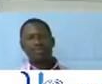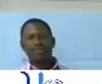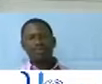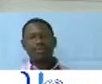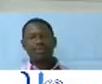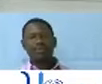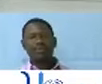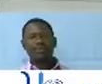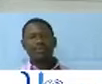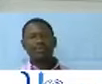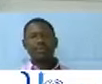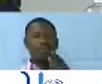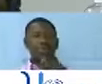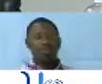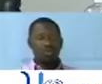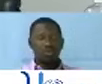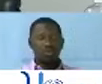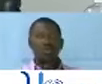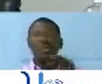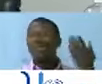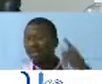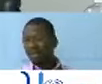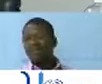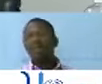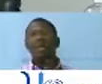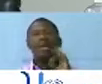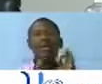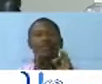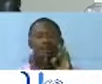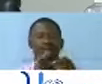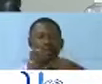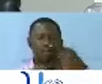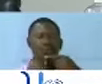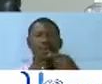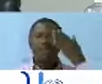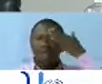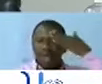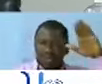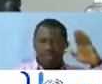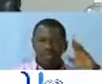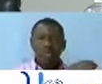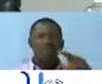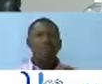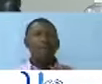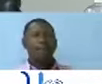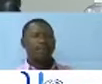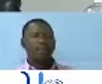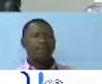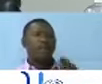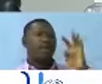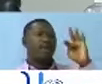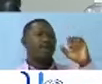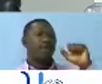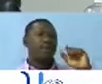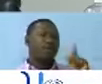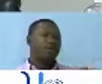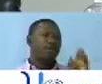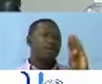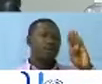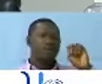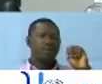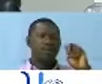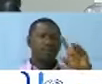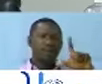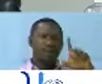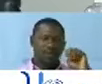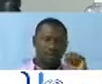You also, while explaining about the conduct of Mr. Fagbele, you mentioned that his